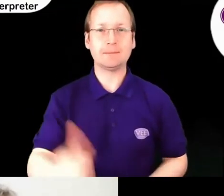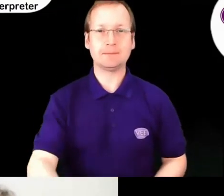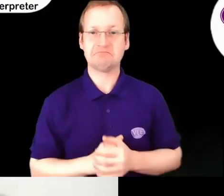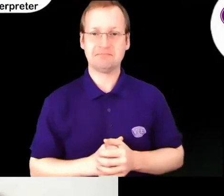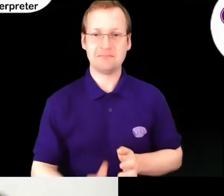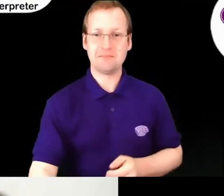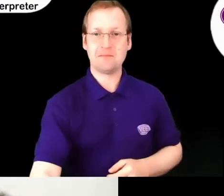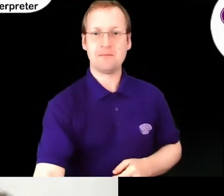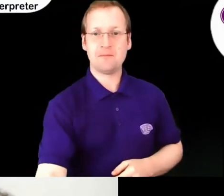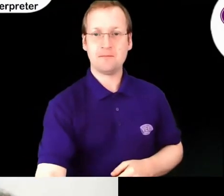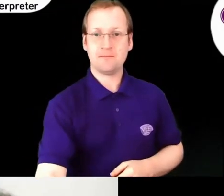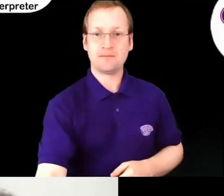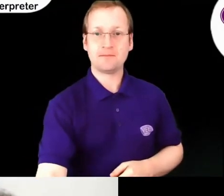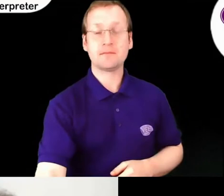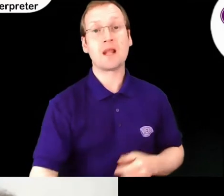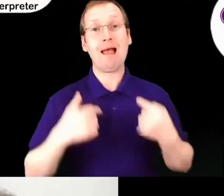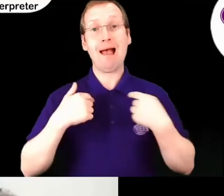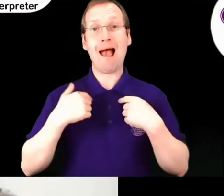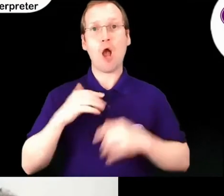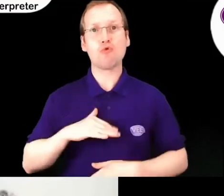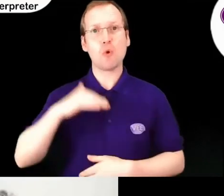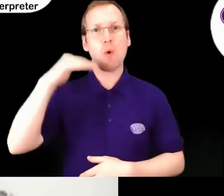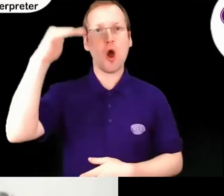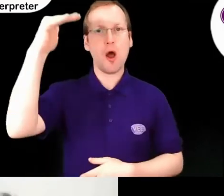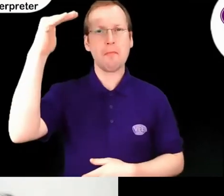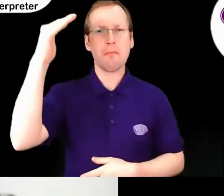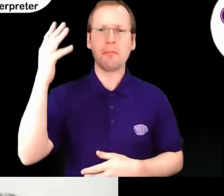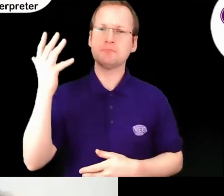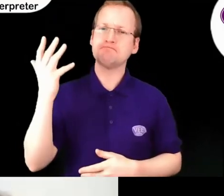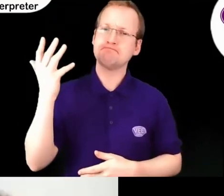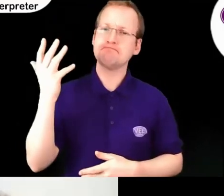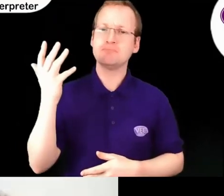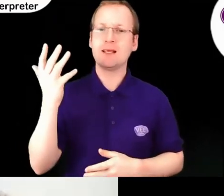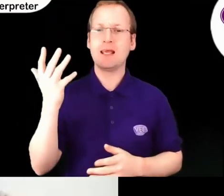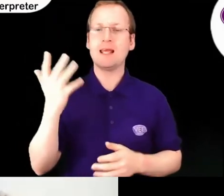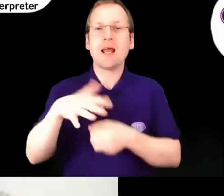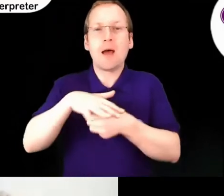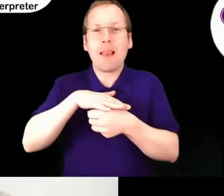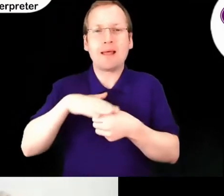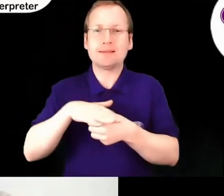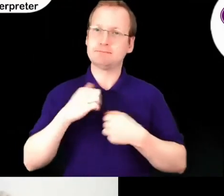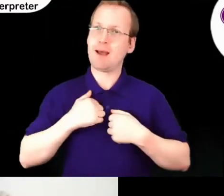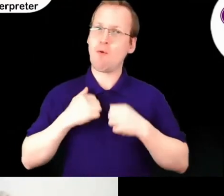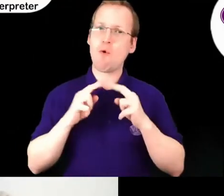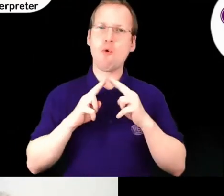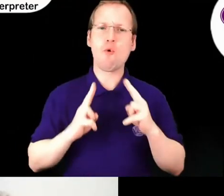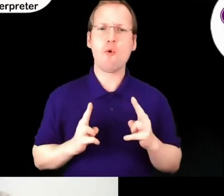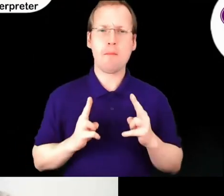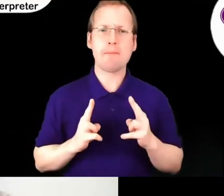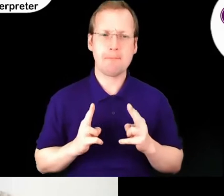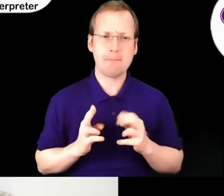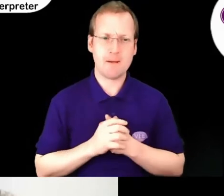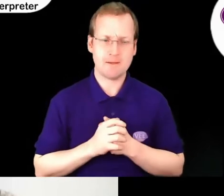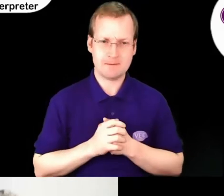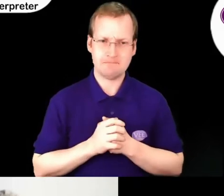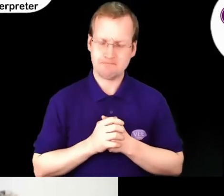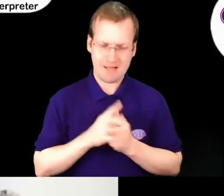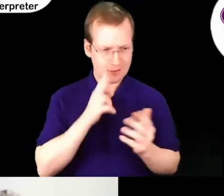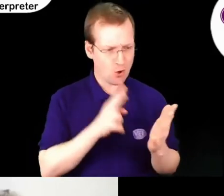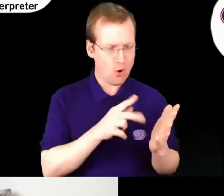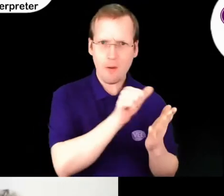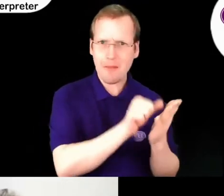Oh, yes. Well, I grew up in a home where I don't think I ever saw a Bible, but where